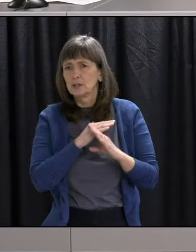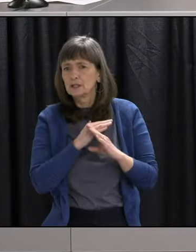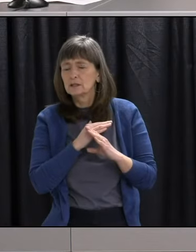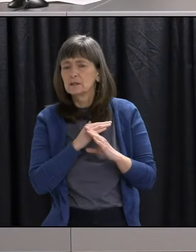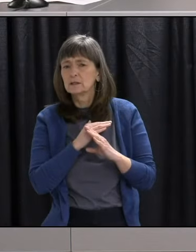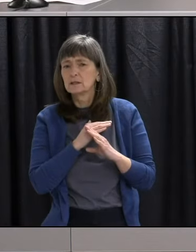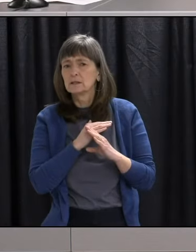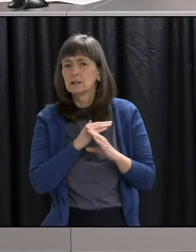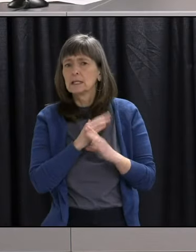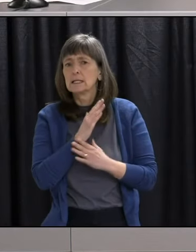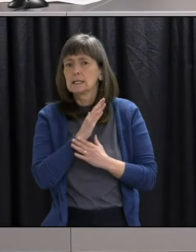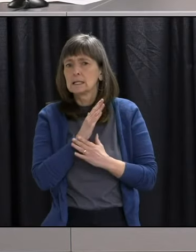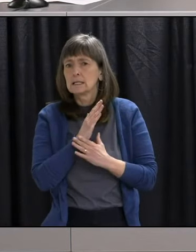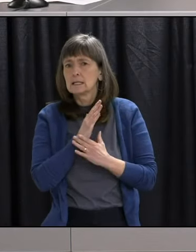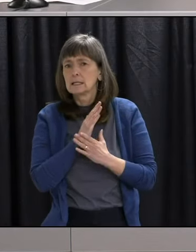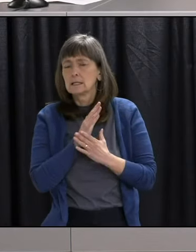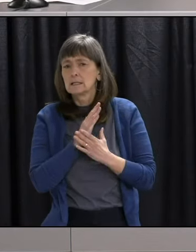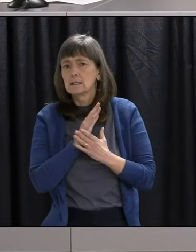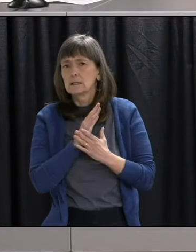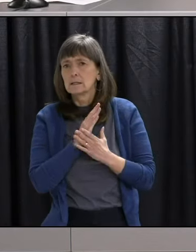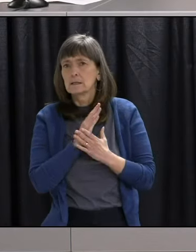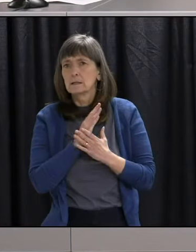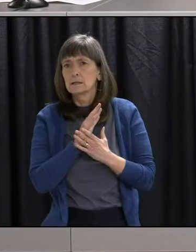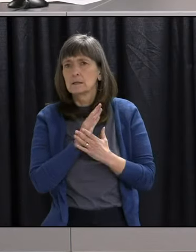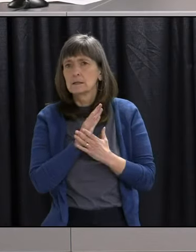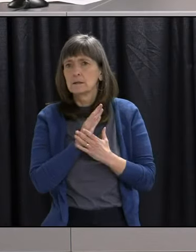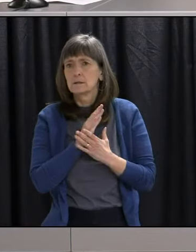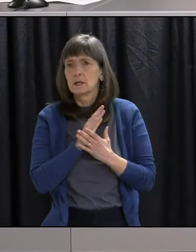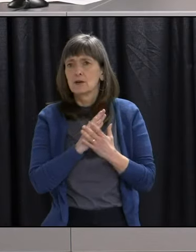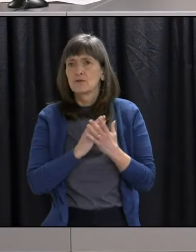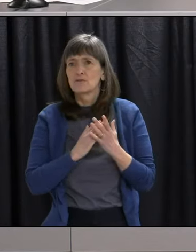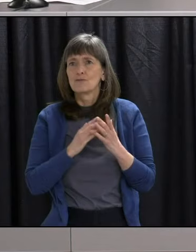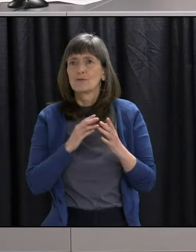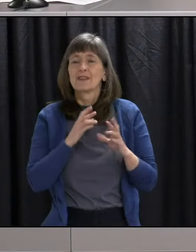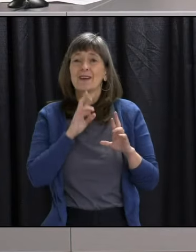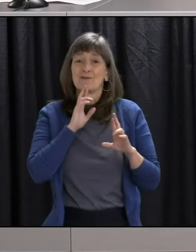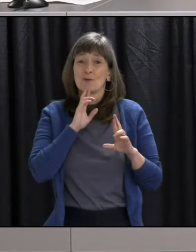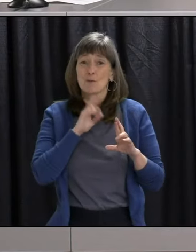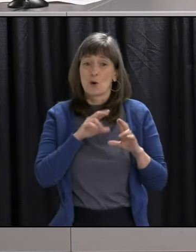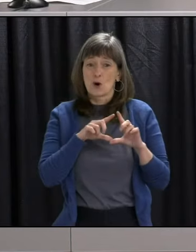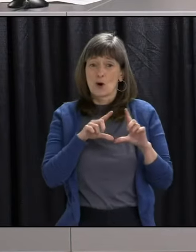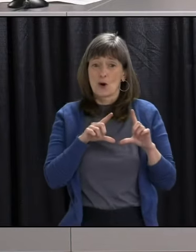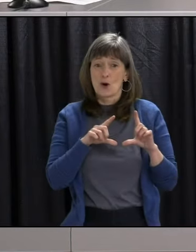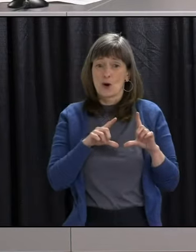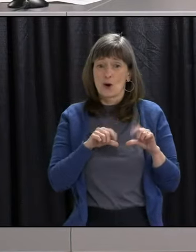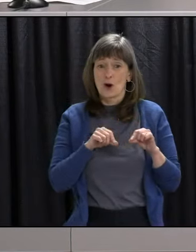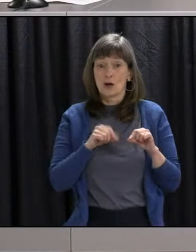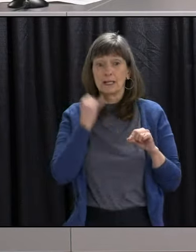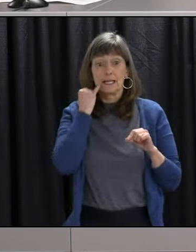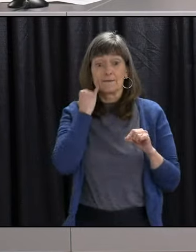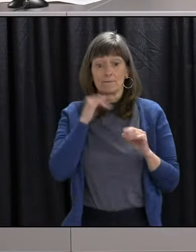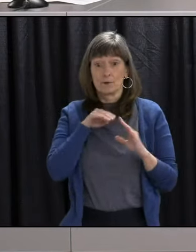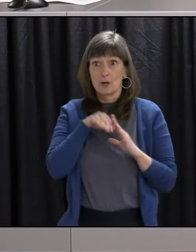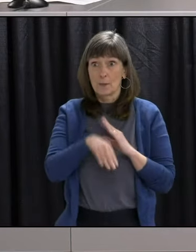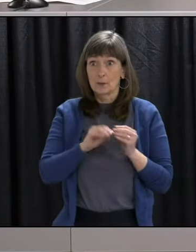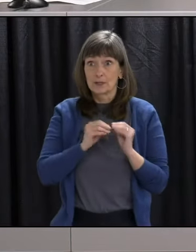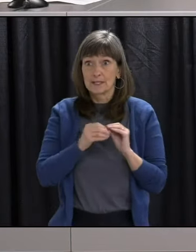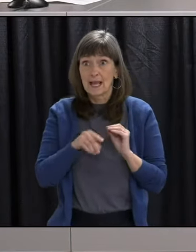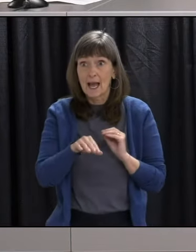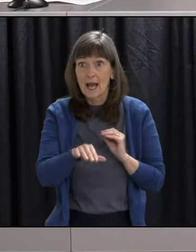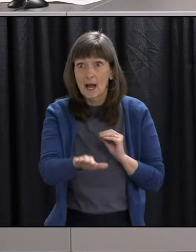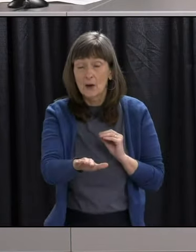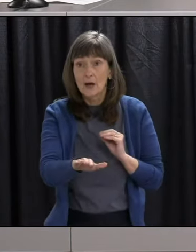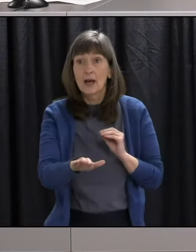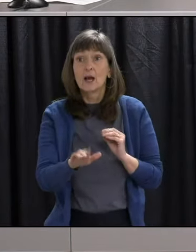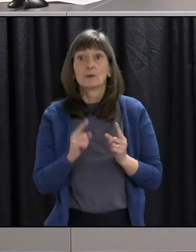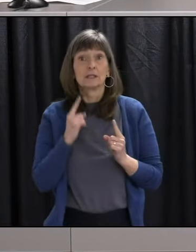admonitions, say the numbers are going down. Why are we not treating this as if the numbers are going down?